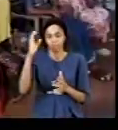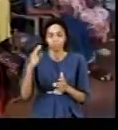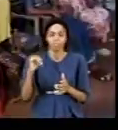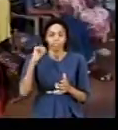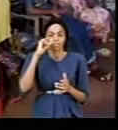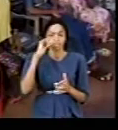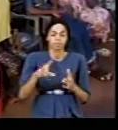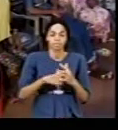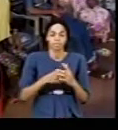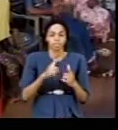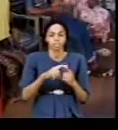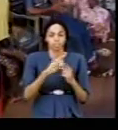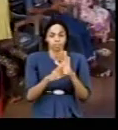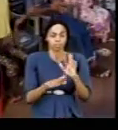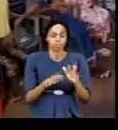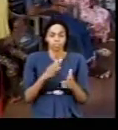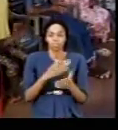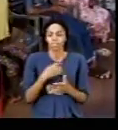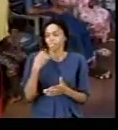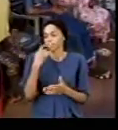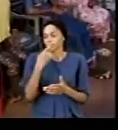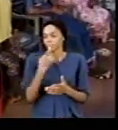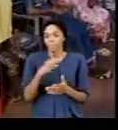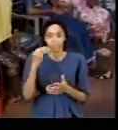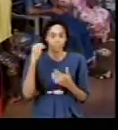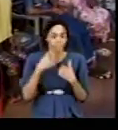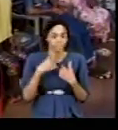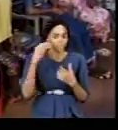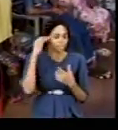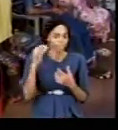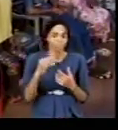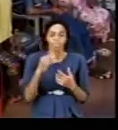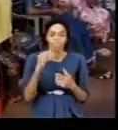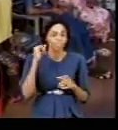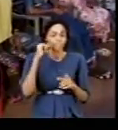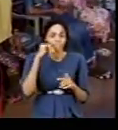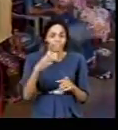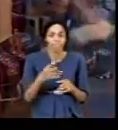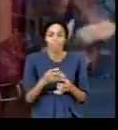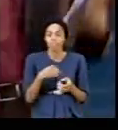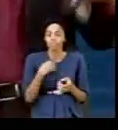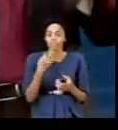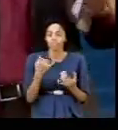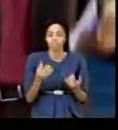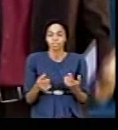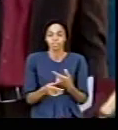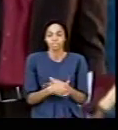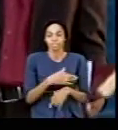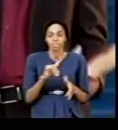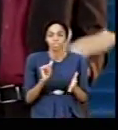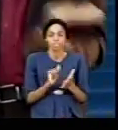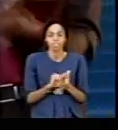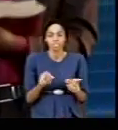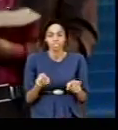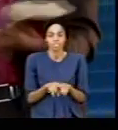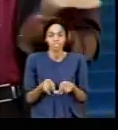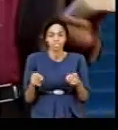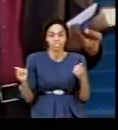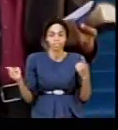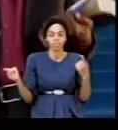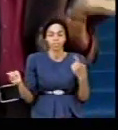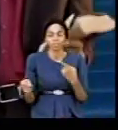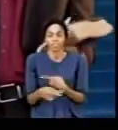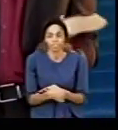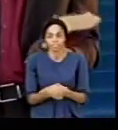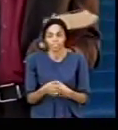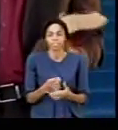speak. And you have heard her voice today. That is the miracle of God. Not only that, on that same day, the man has been having